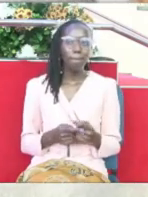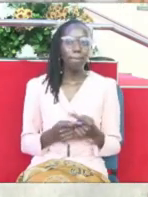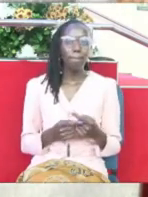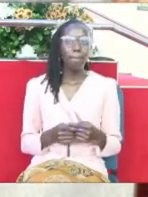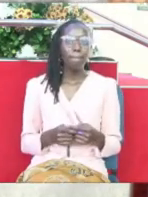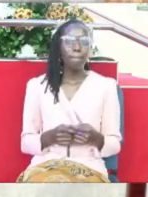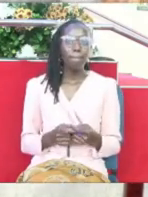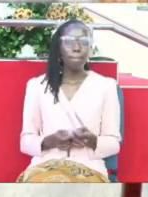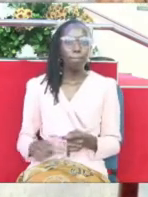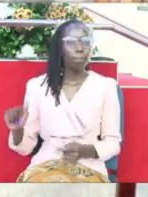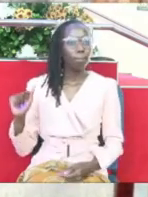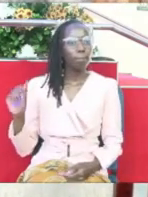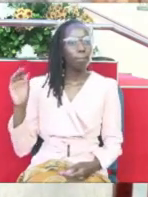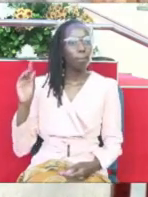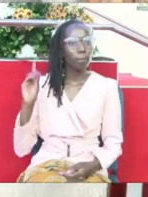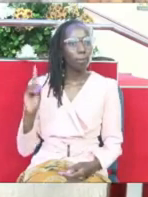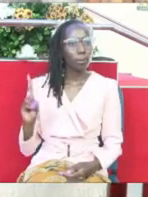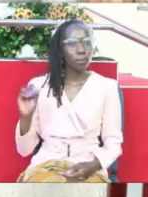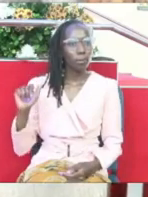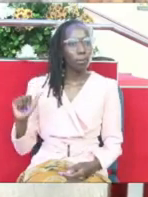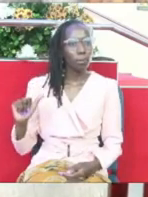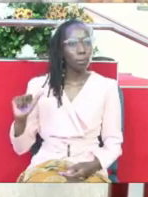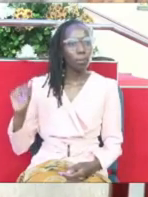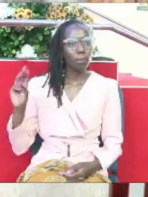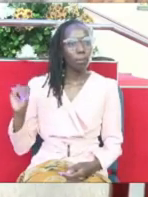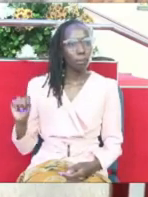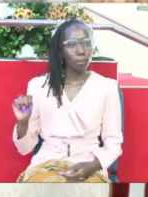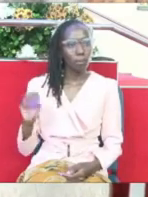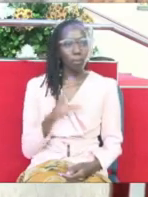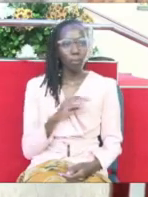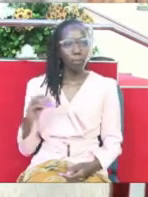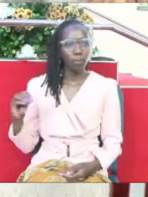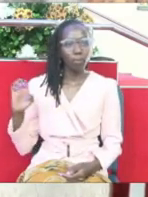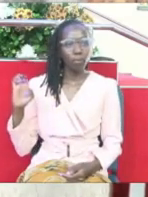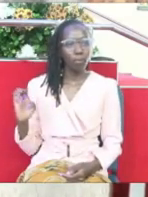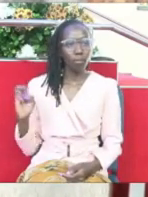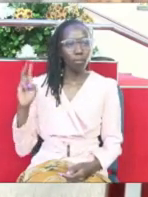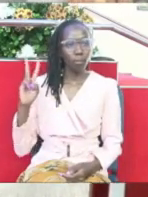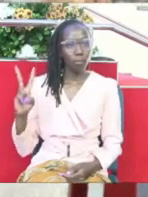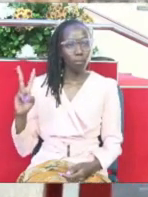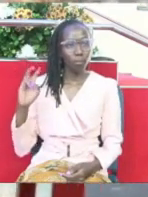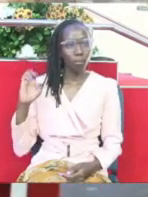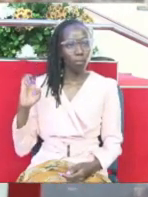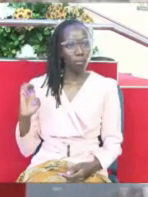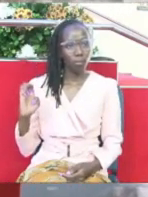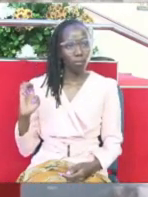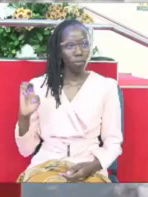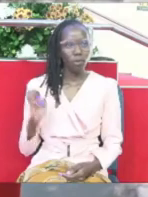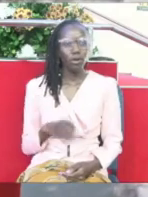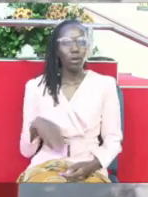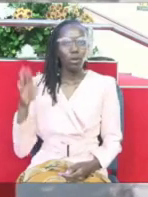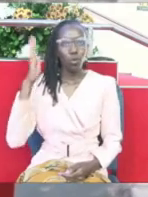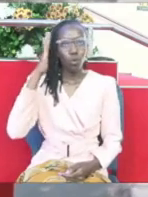Na nimelitoa kwenye mahali pa Adamu alimjua mkewe. It is then a knowledge of intimacy. Basi ni kumjua kwa undani